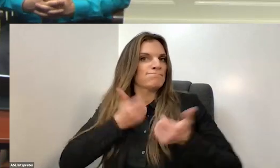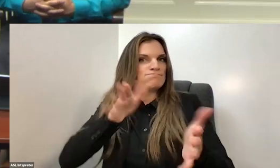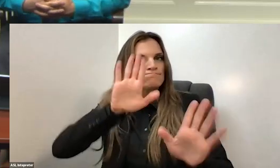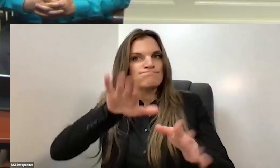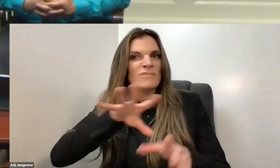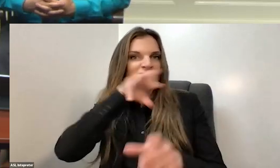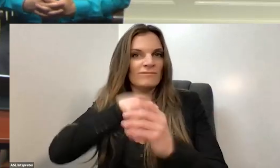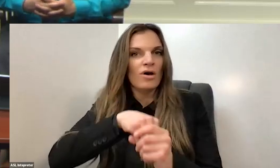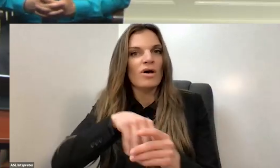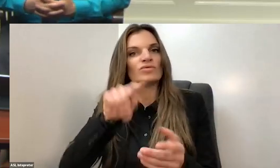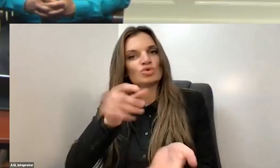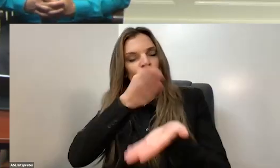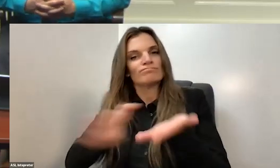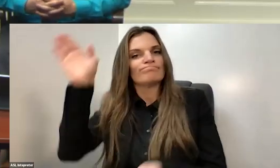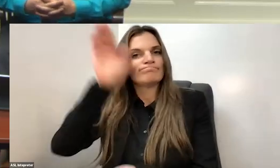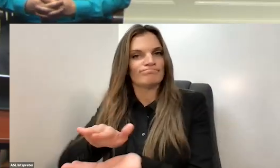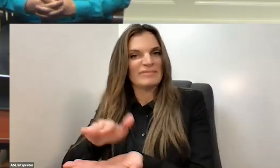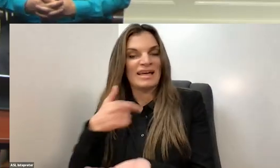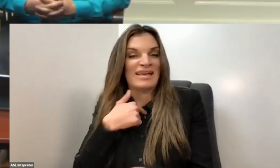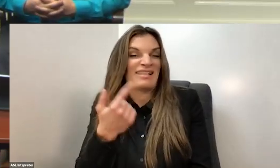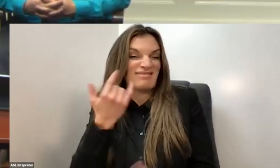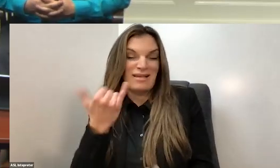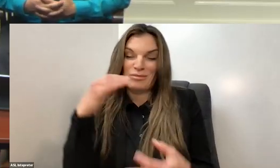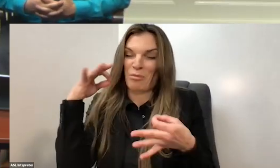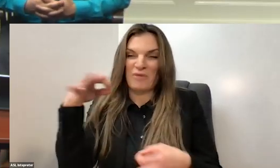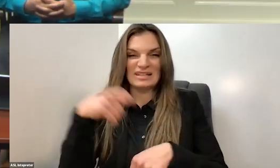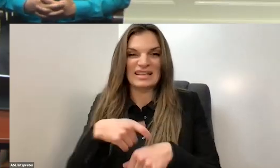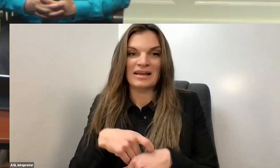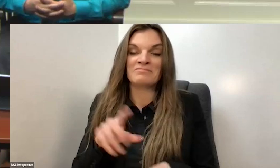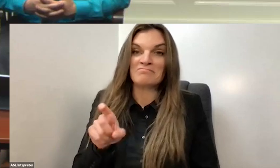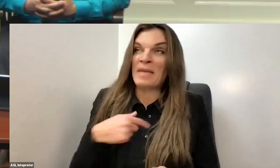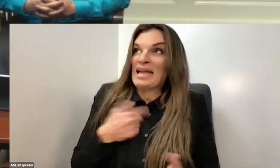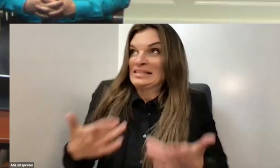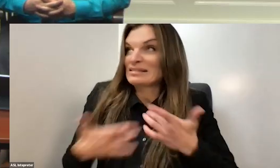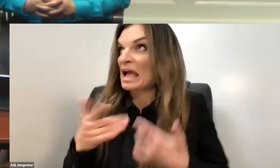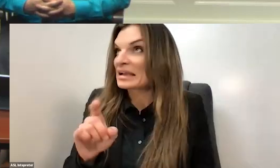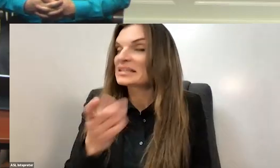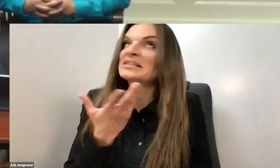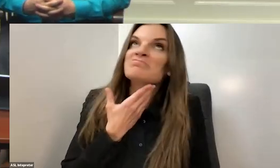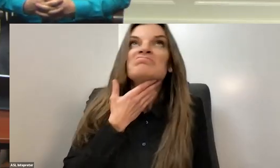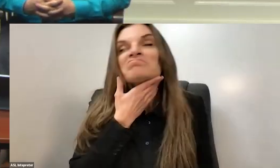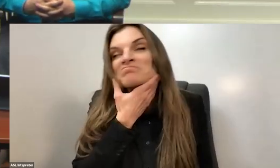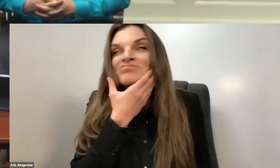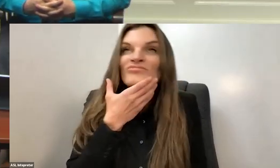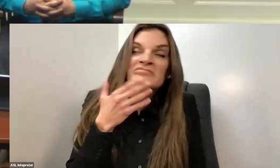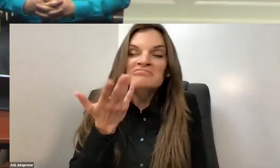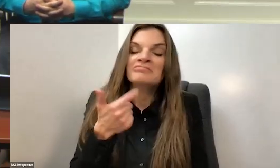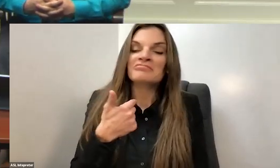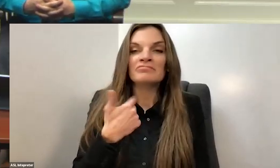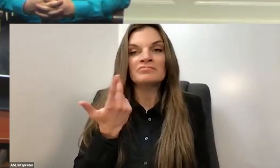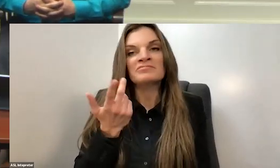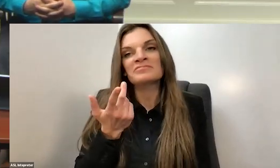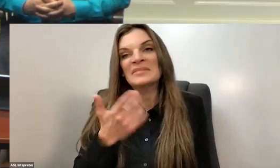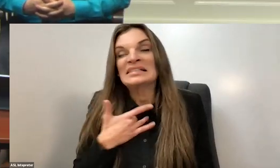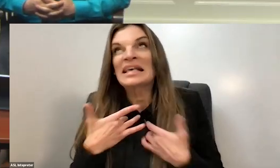So I think this is the perfect time. Am I excited about it? I'm interested. I wouldn't